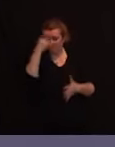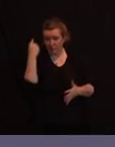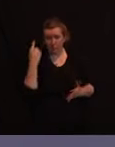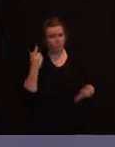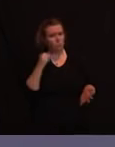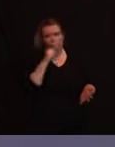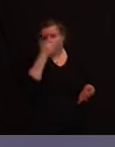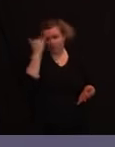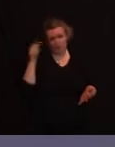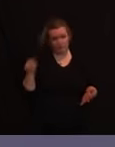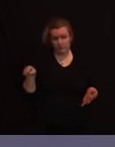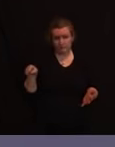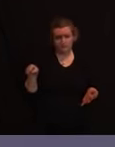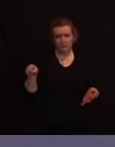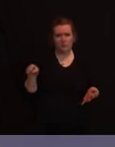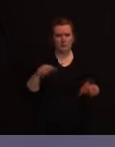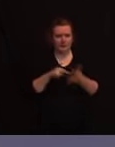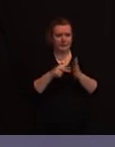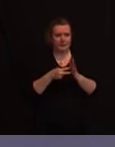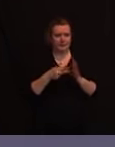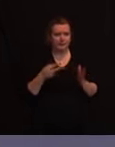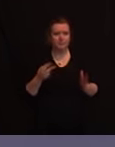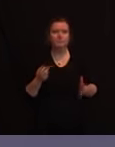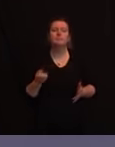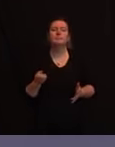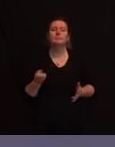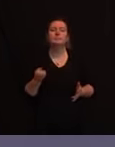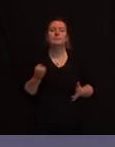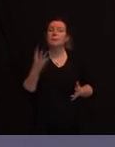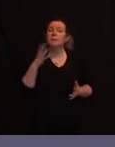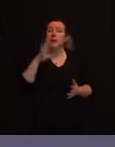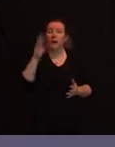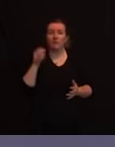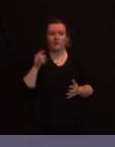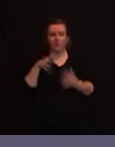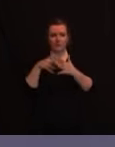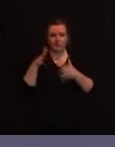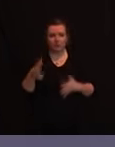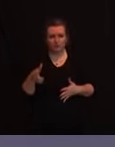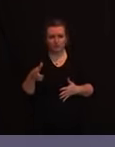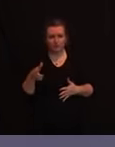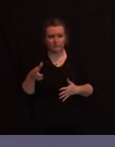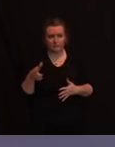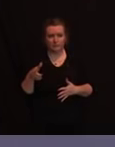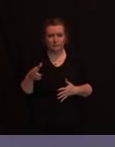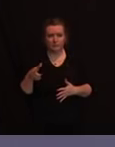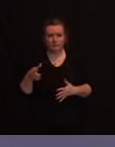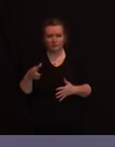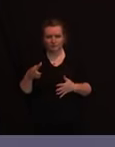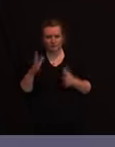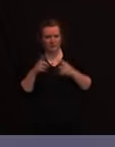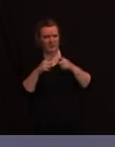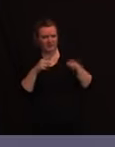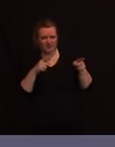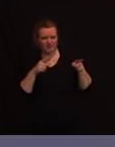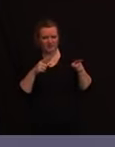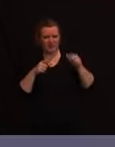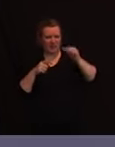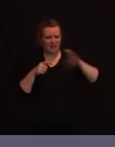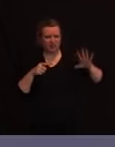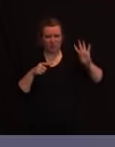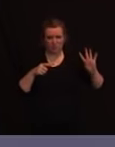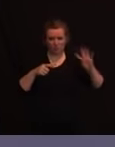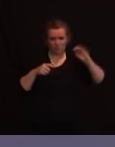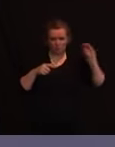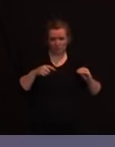relative to about 14 or 15% representation of the general population in New Jersey, and that's something we're seeing elsewhere in the